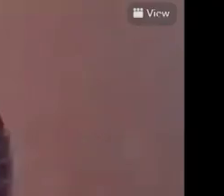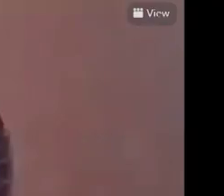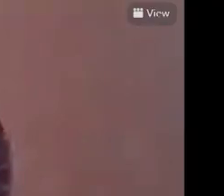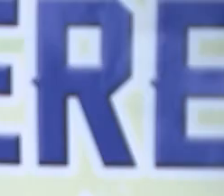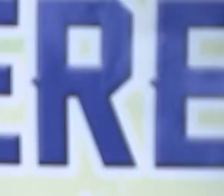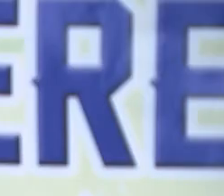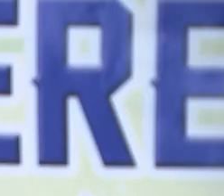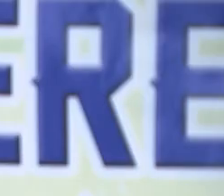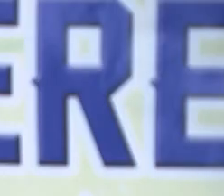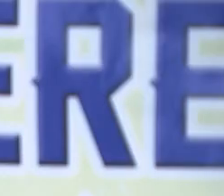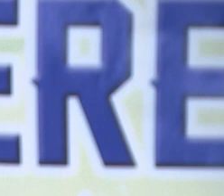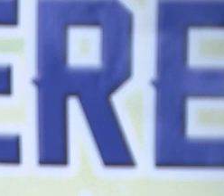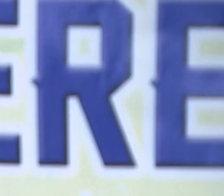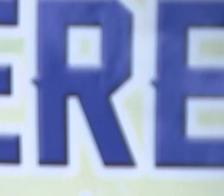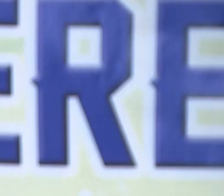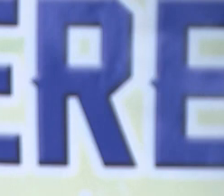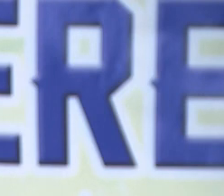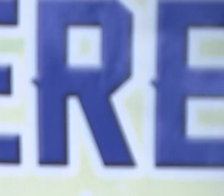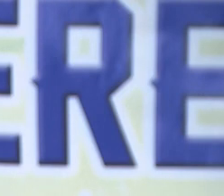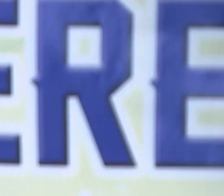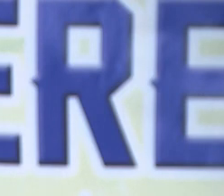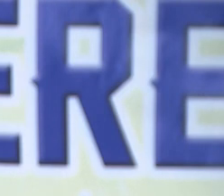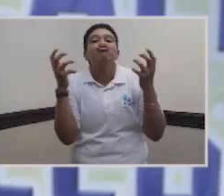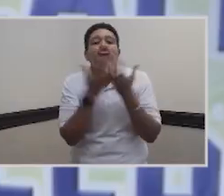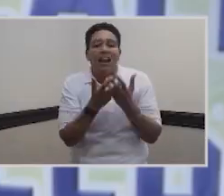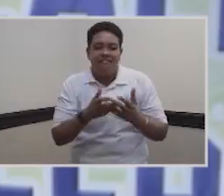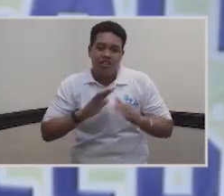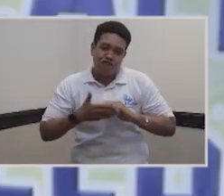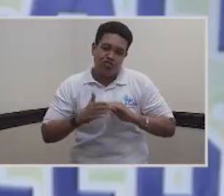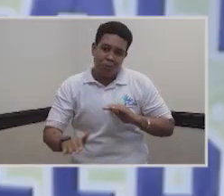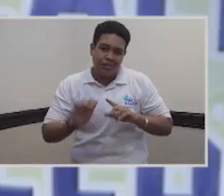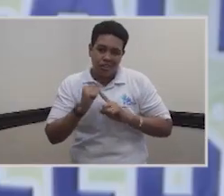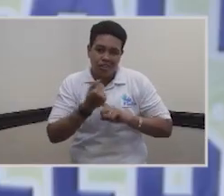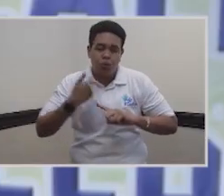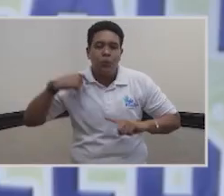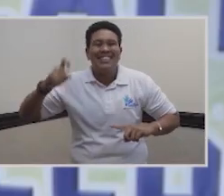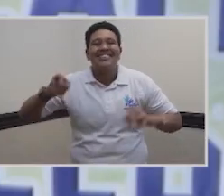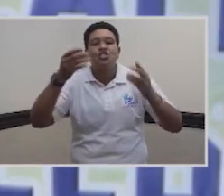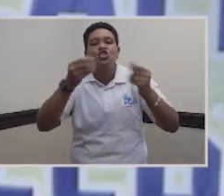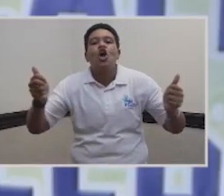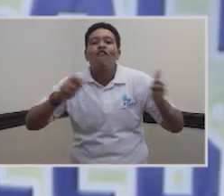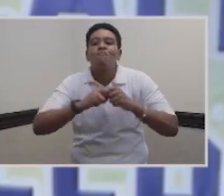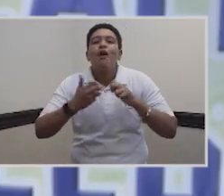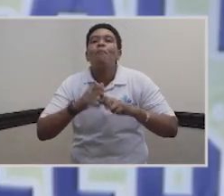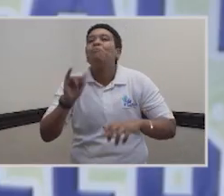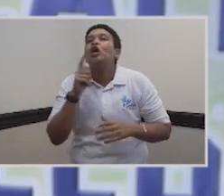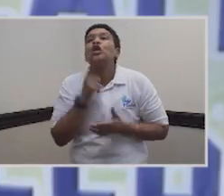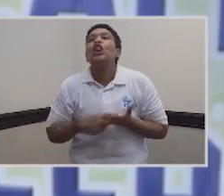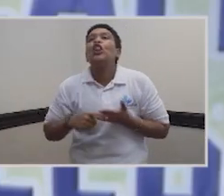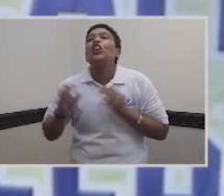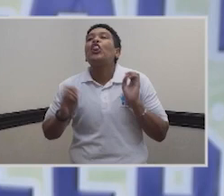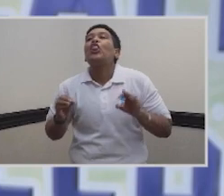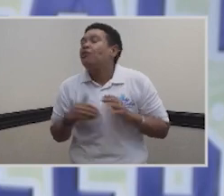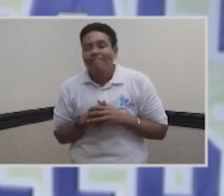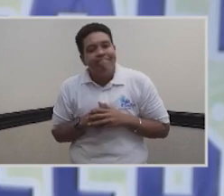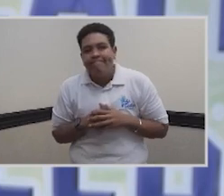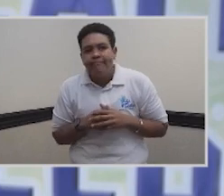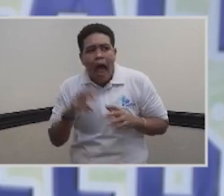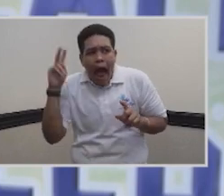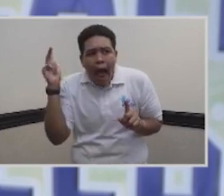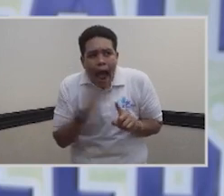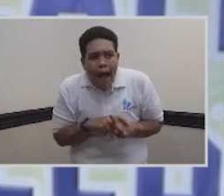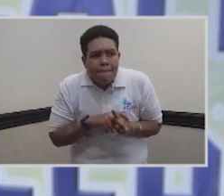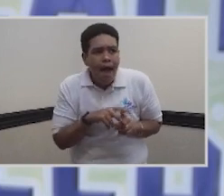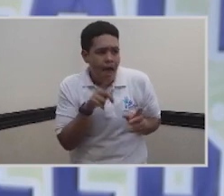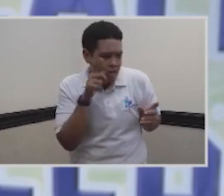best practices being manifested in the lives of the people. We need to solve problems, and we need to help